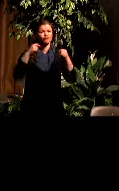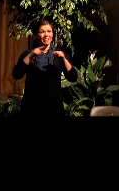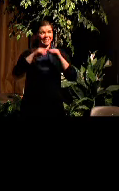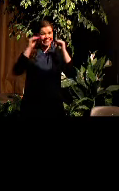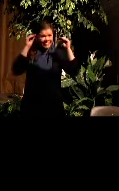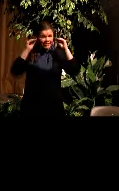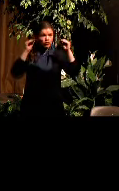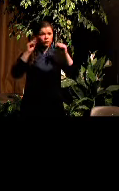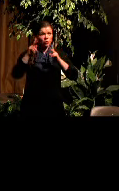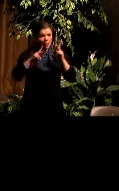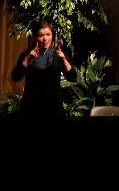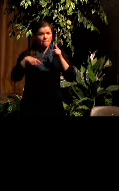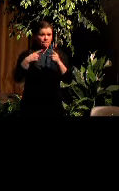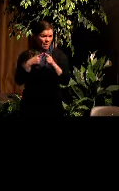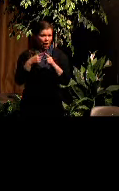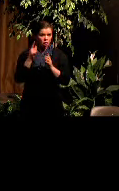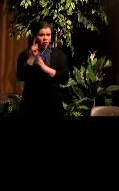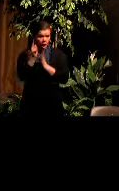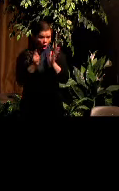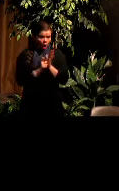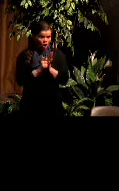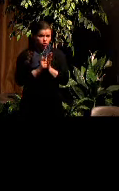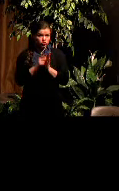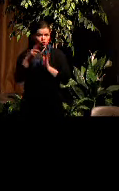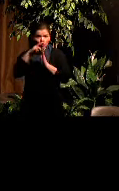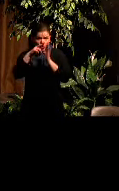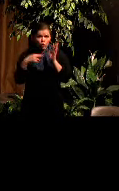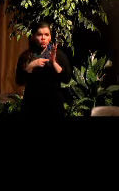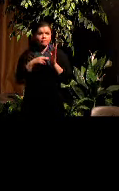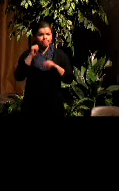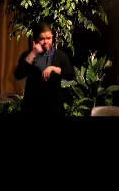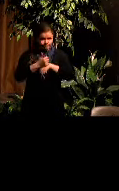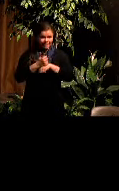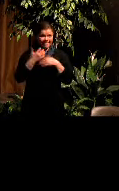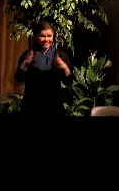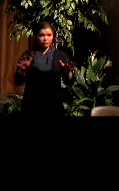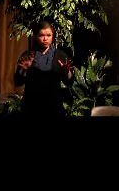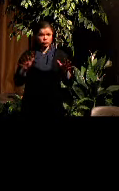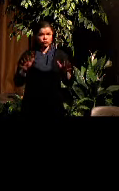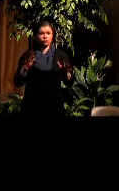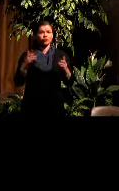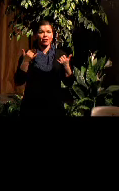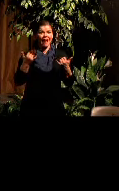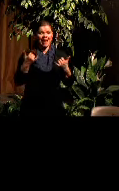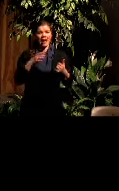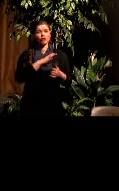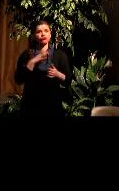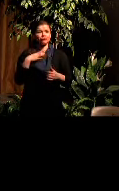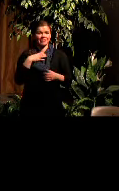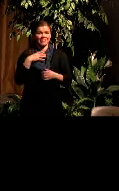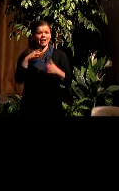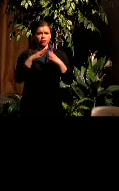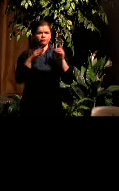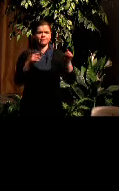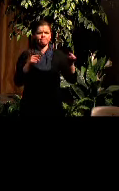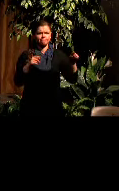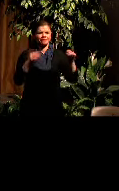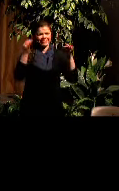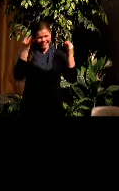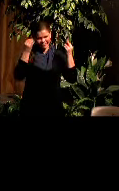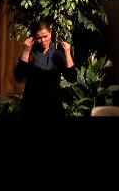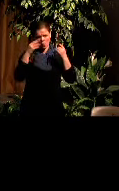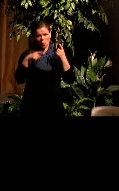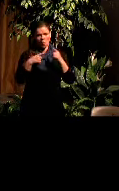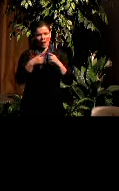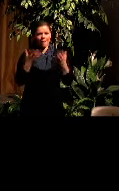in place? For example, the House is now considering the Wetlands Protection Rule. And what are you doing